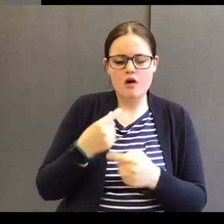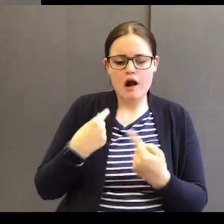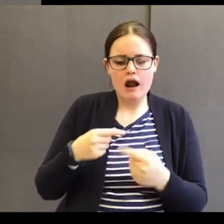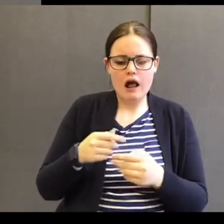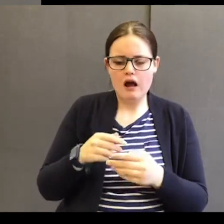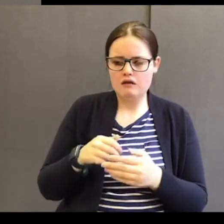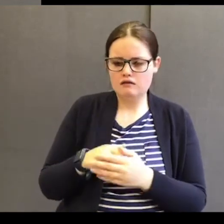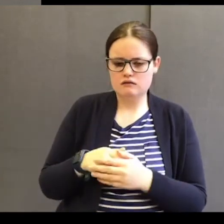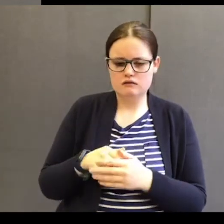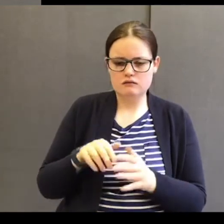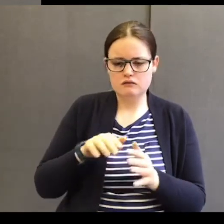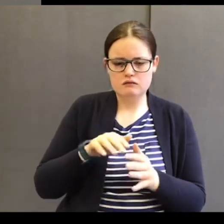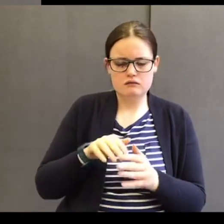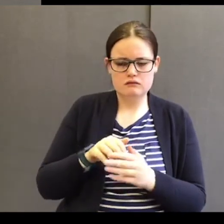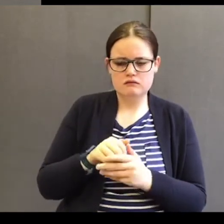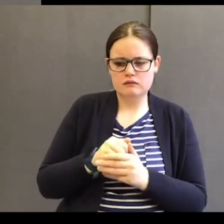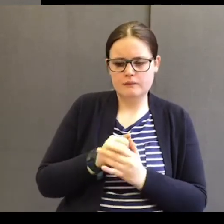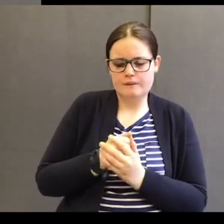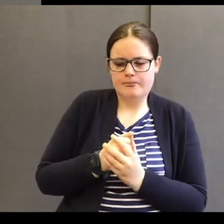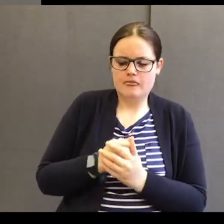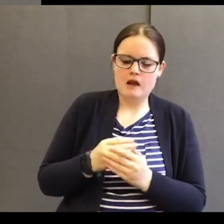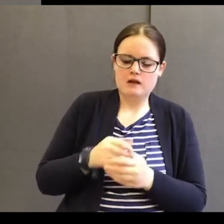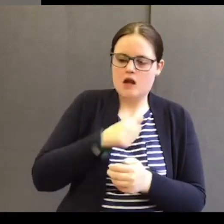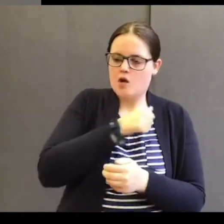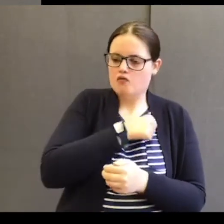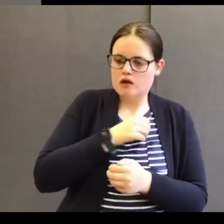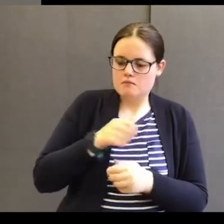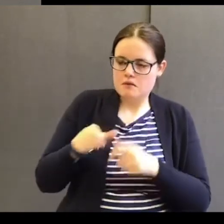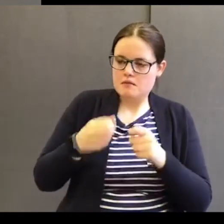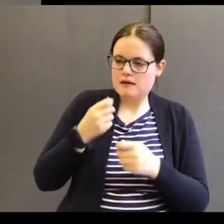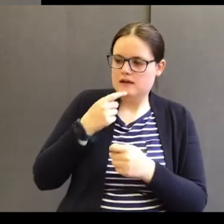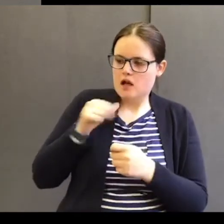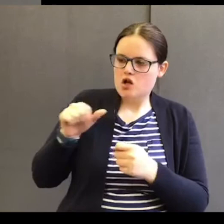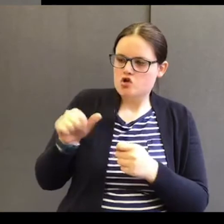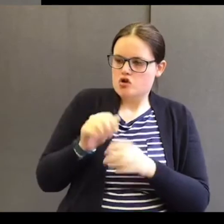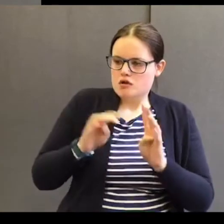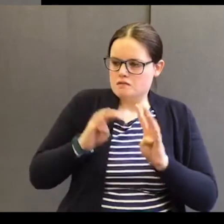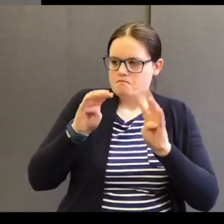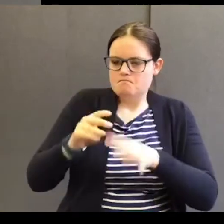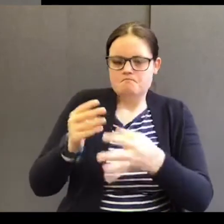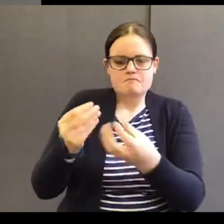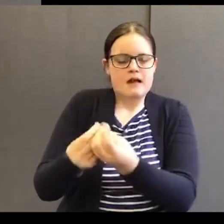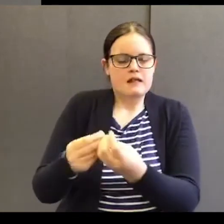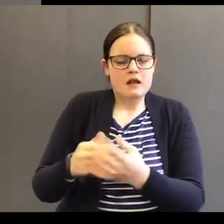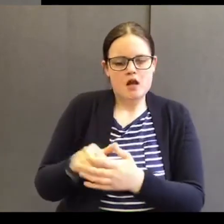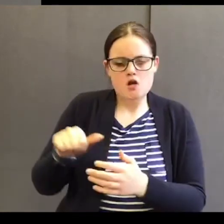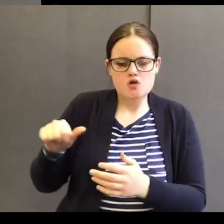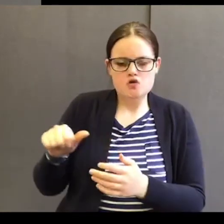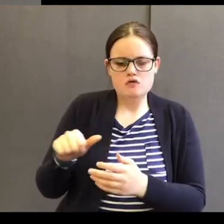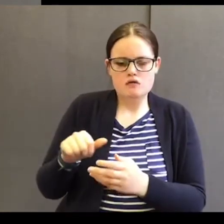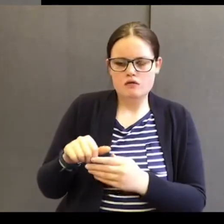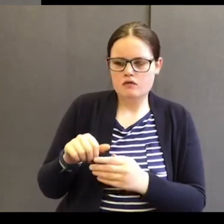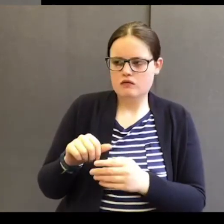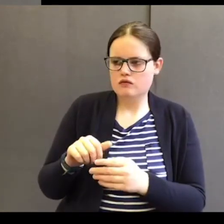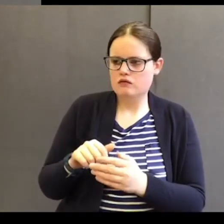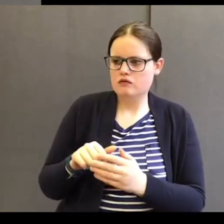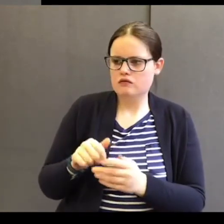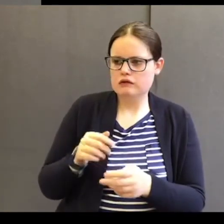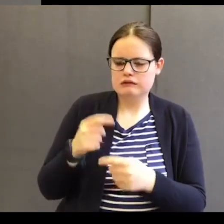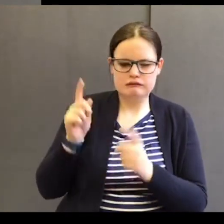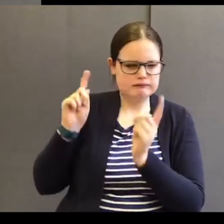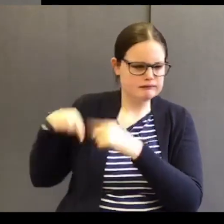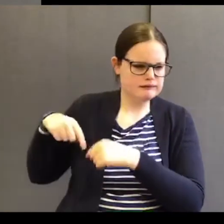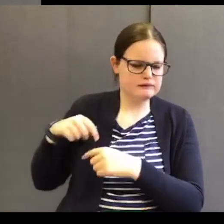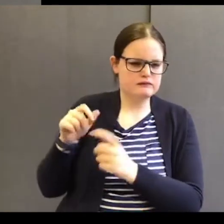where we're not able to function. Now, some Christians have said we should be meeting together. We